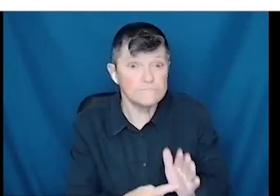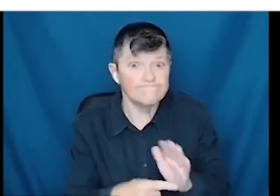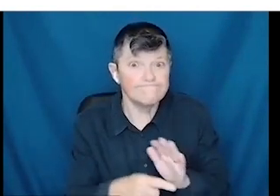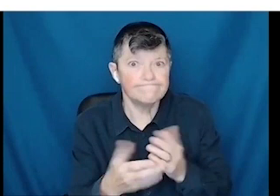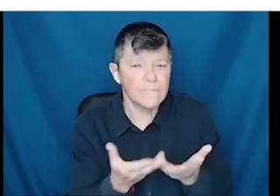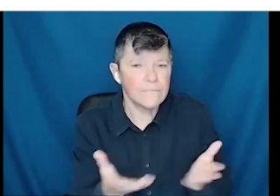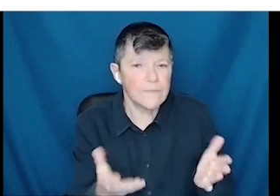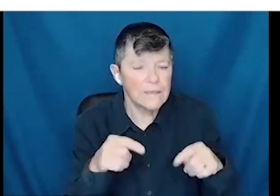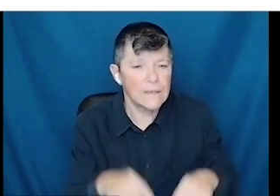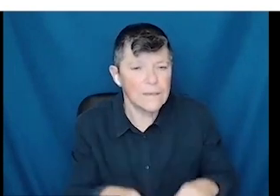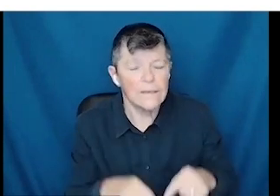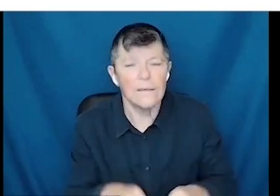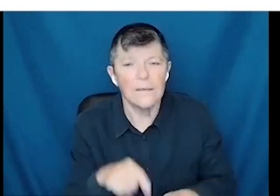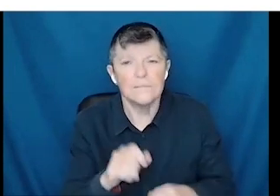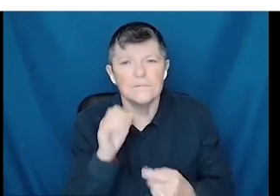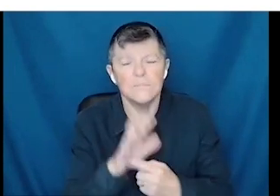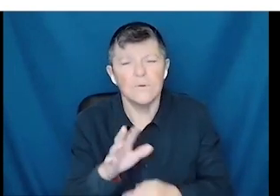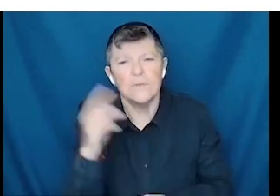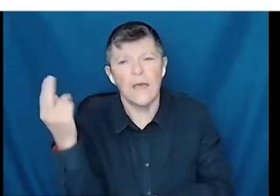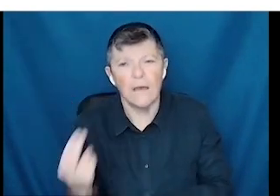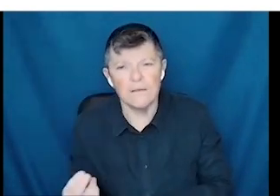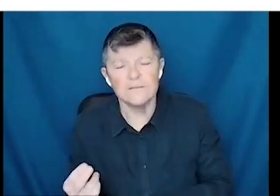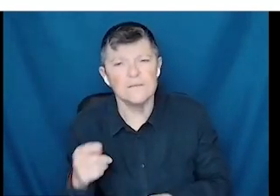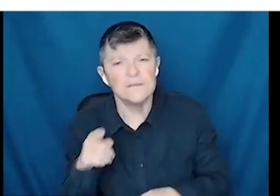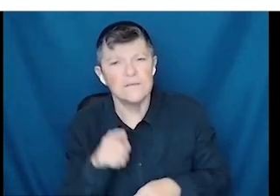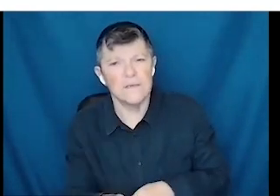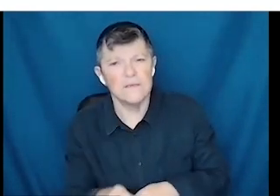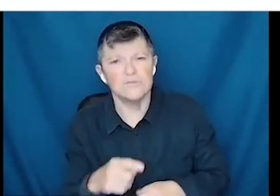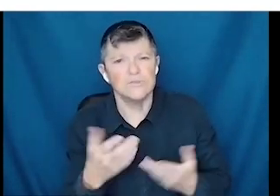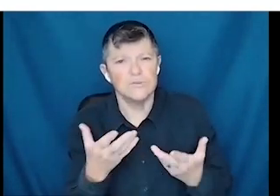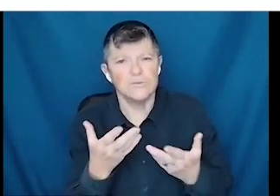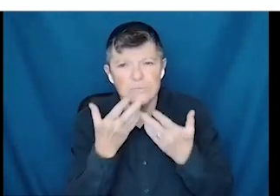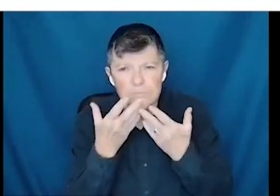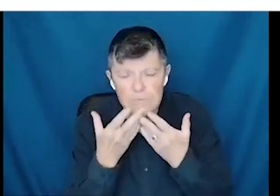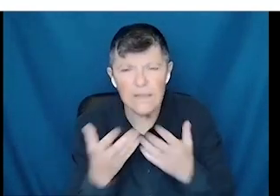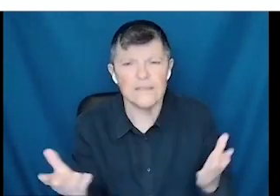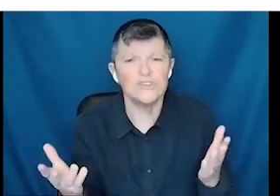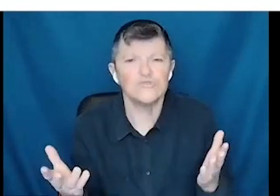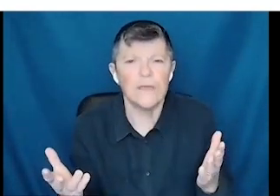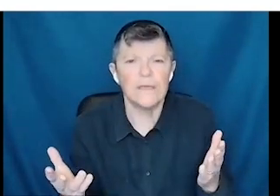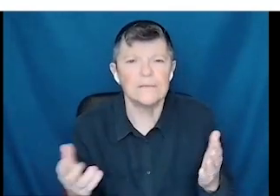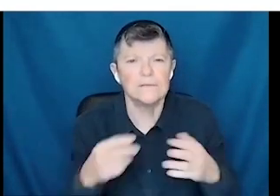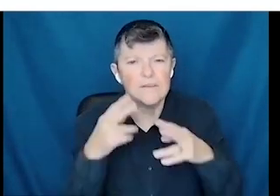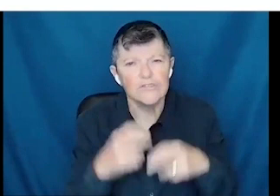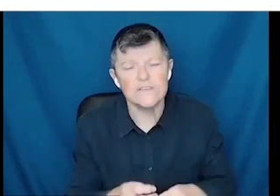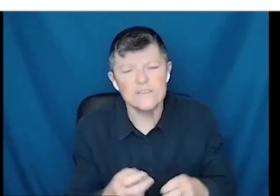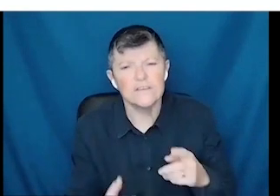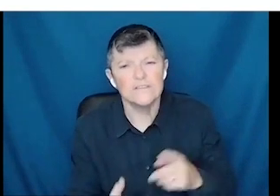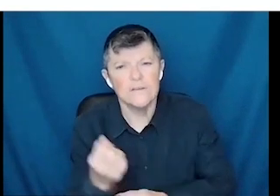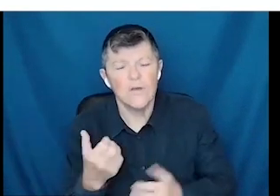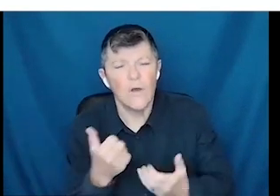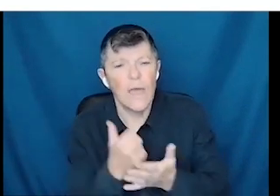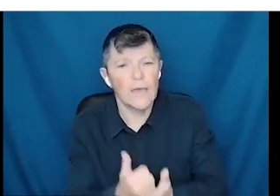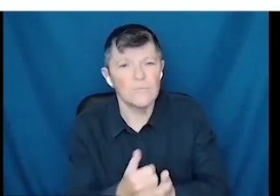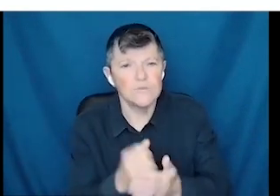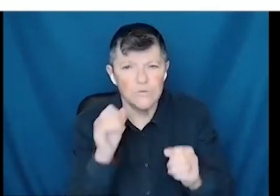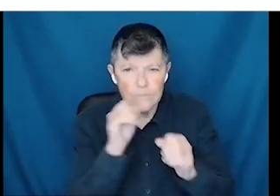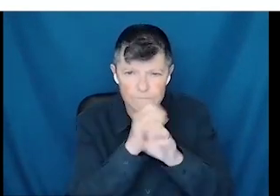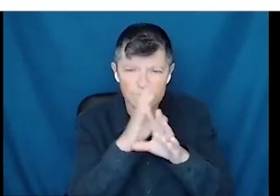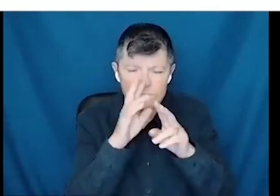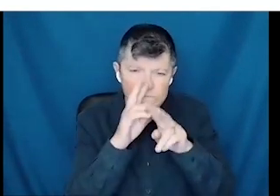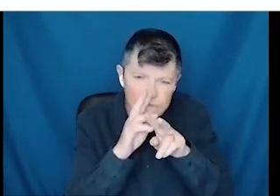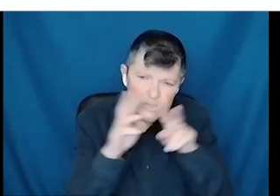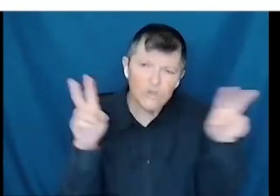there to illustrate research findings, or maybe help to kind of visualize information to help